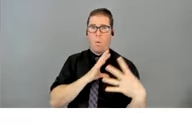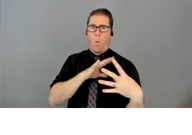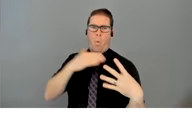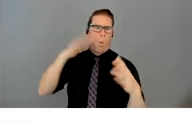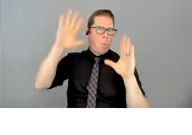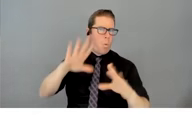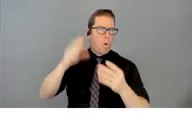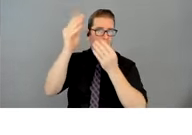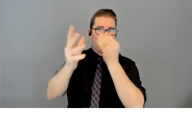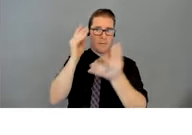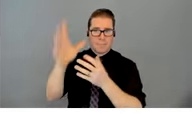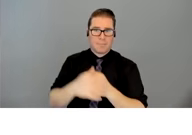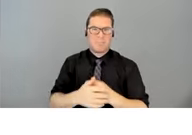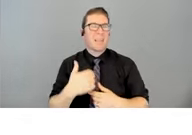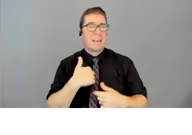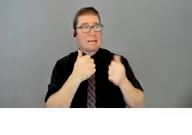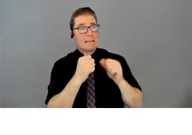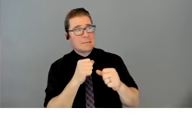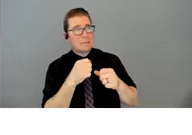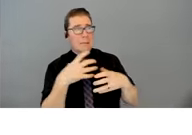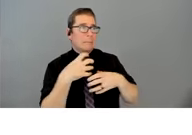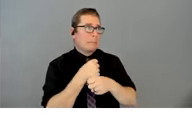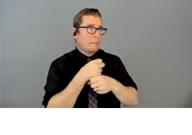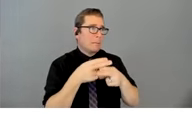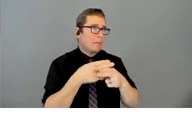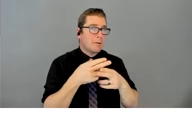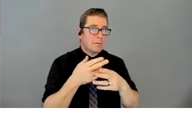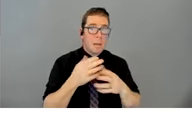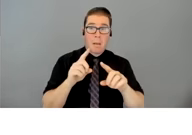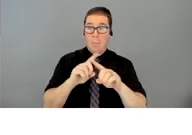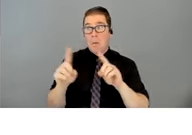I was trying to be brief. Although we'll find out. Maybe everybody's asleep. I don't know. Let's